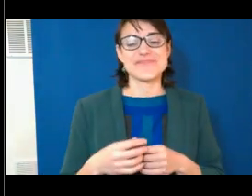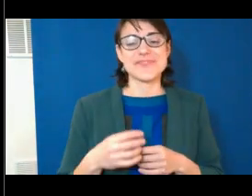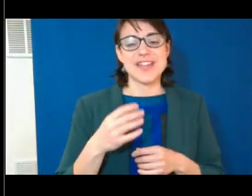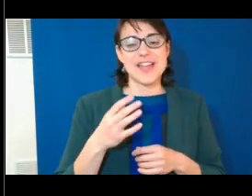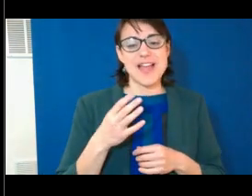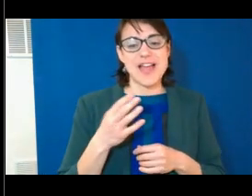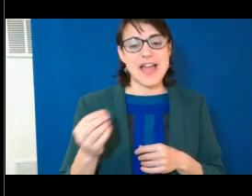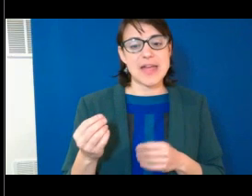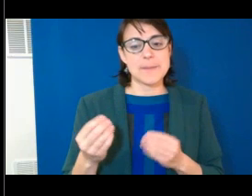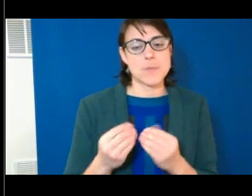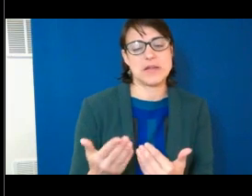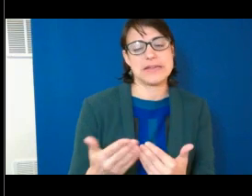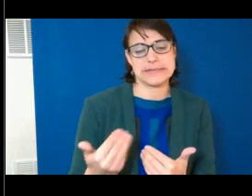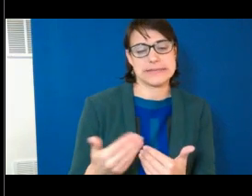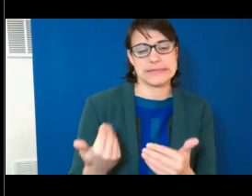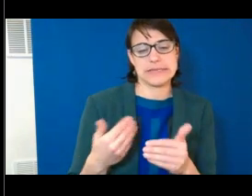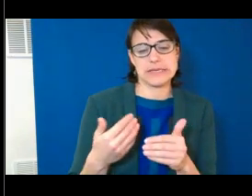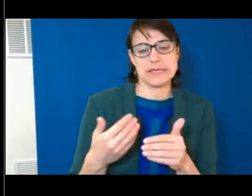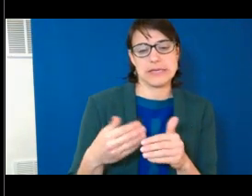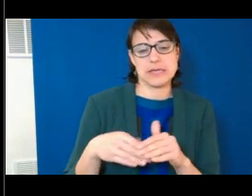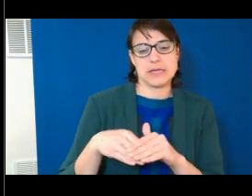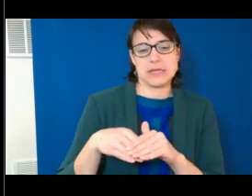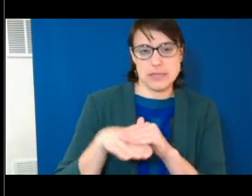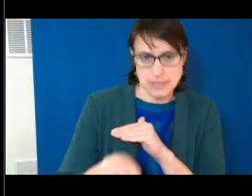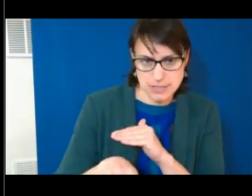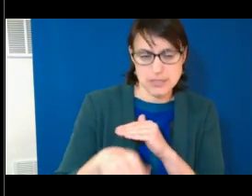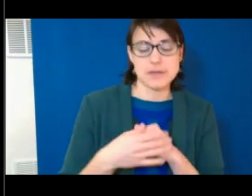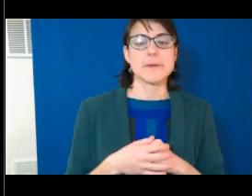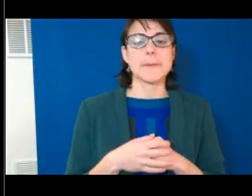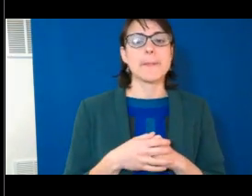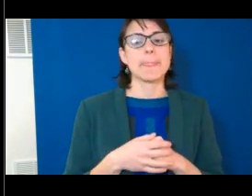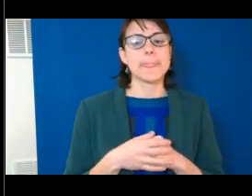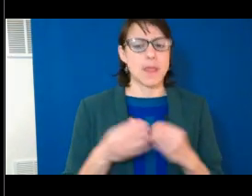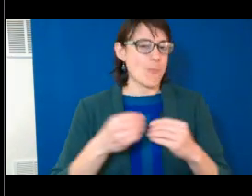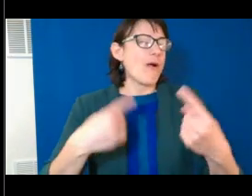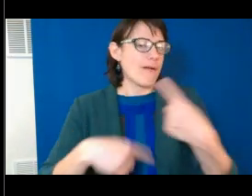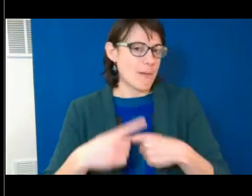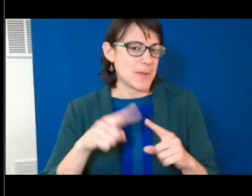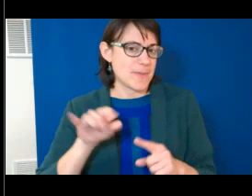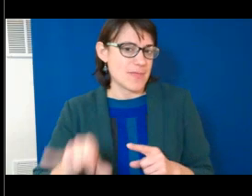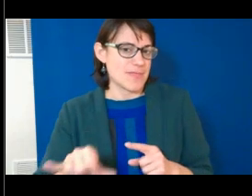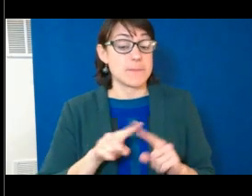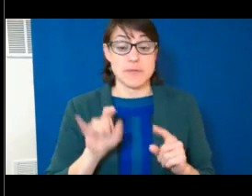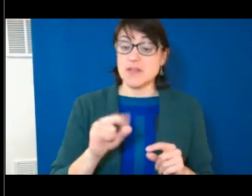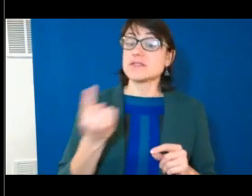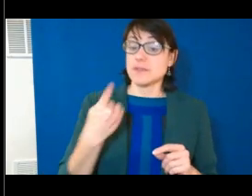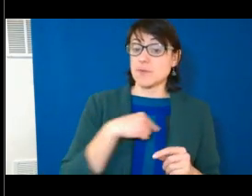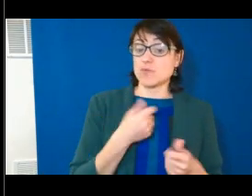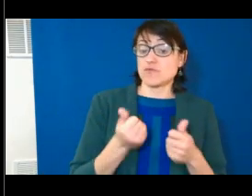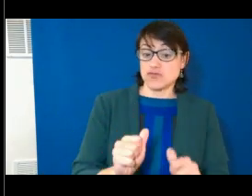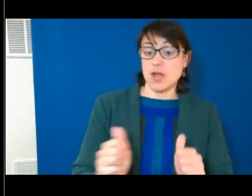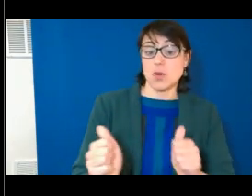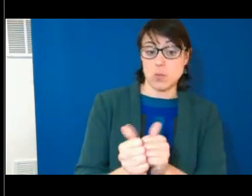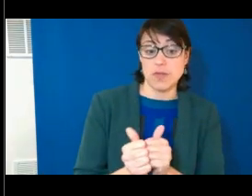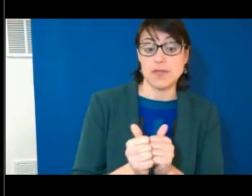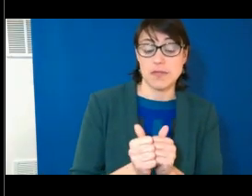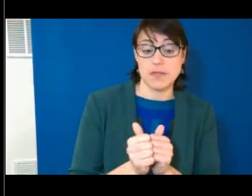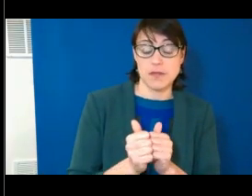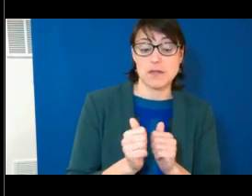of entry point. And so more to come on that, but it's something that we've been trying with BIL funds.